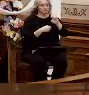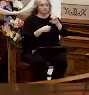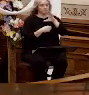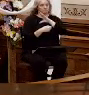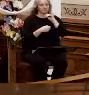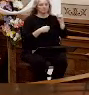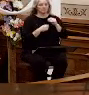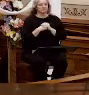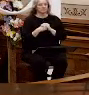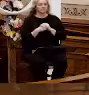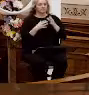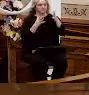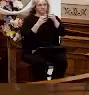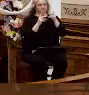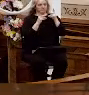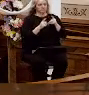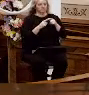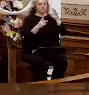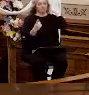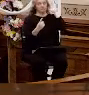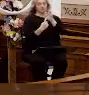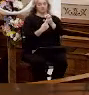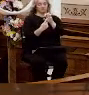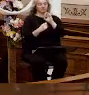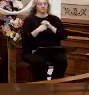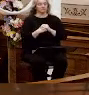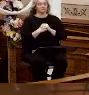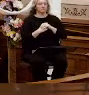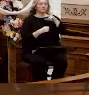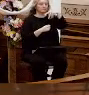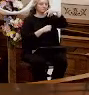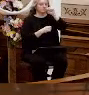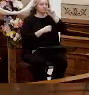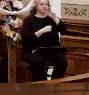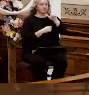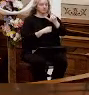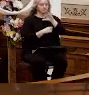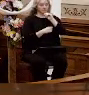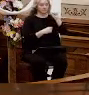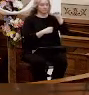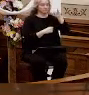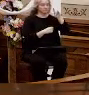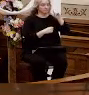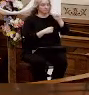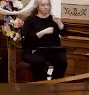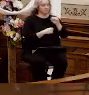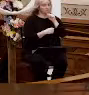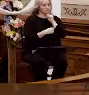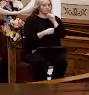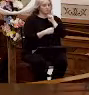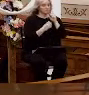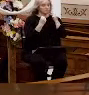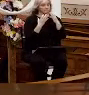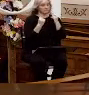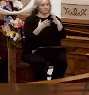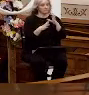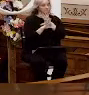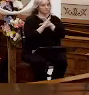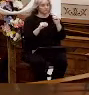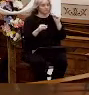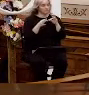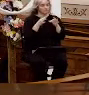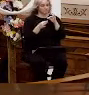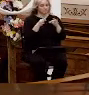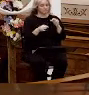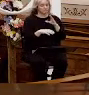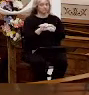to attack them and flog them. Paul and Silas suffered many injustices, and they ended up